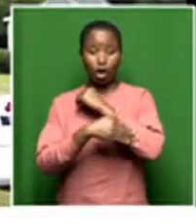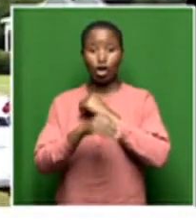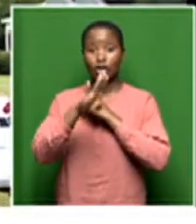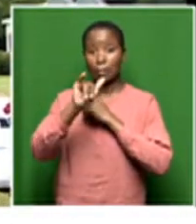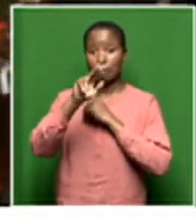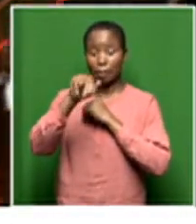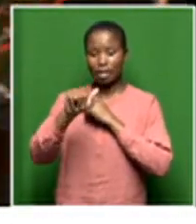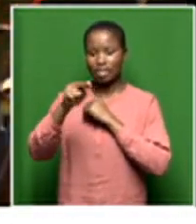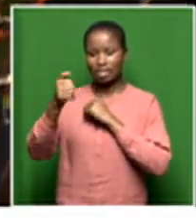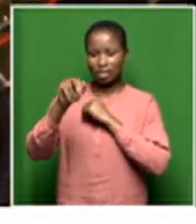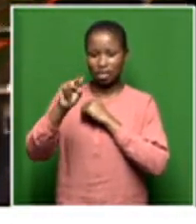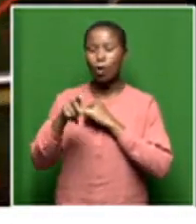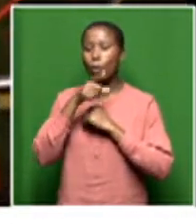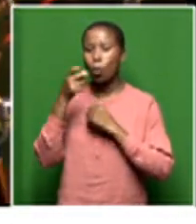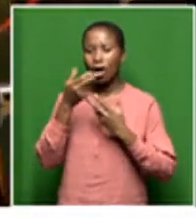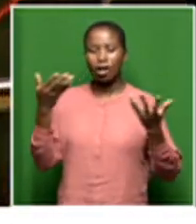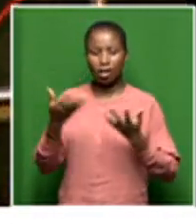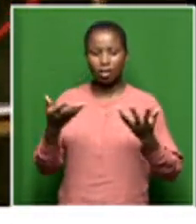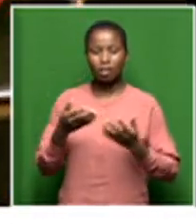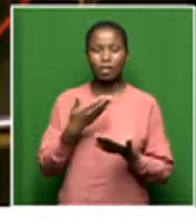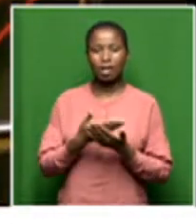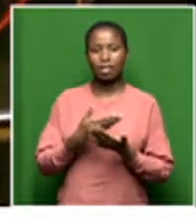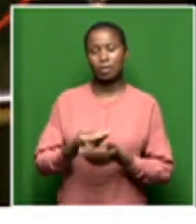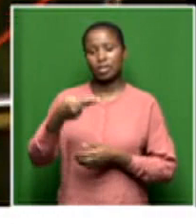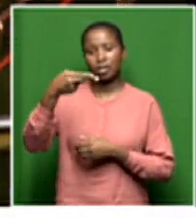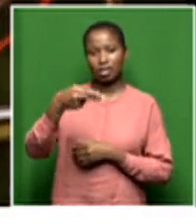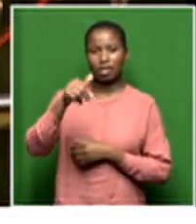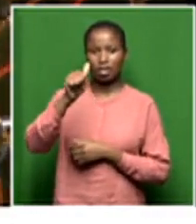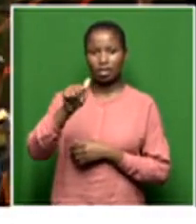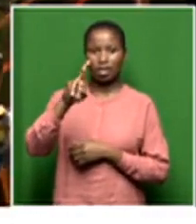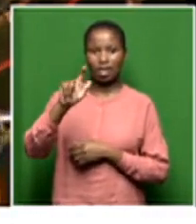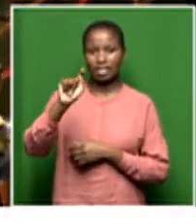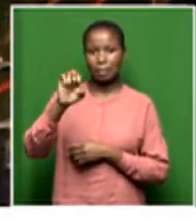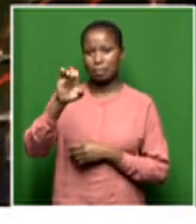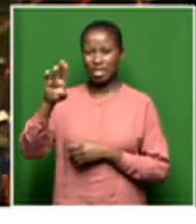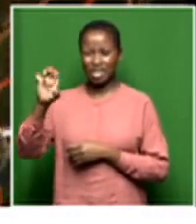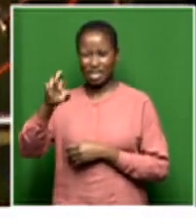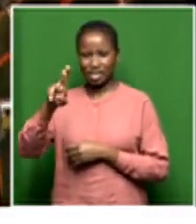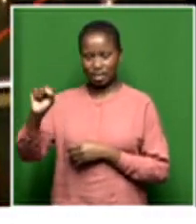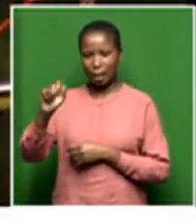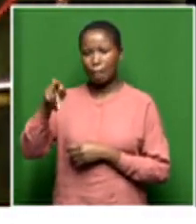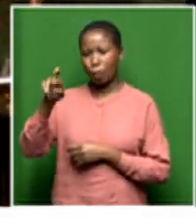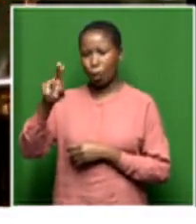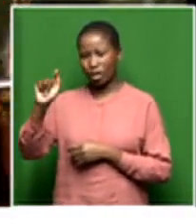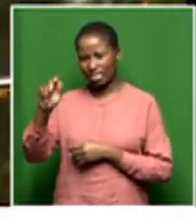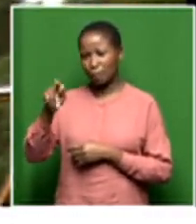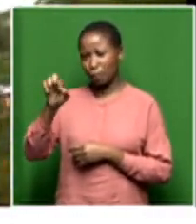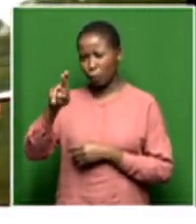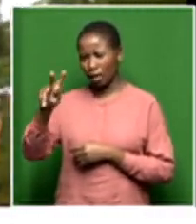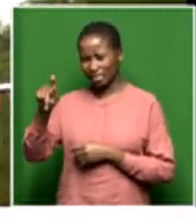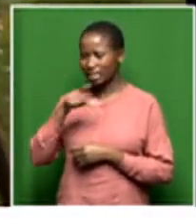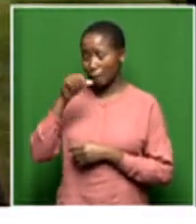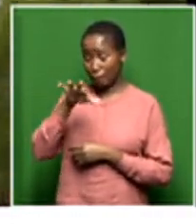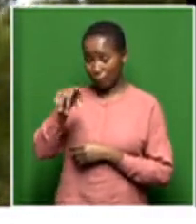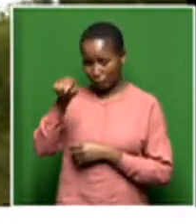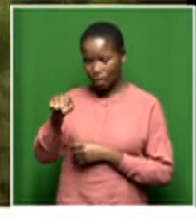near Hartbeespoort Dam, 45 kilometers northwest of Johannesburg's northern suburbs. You can join one of their expert